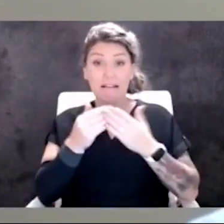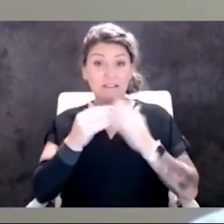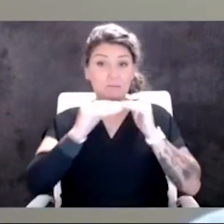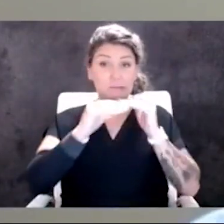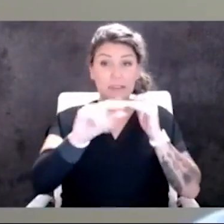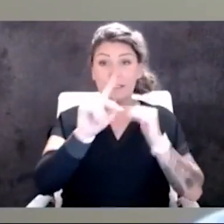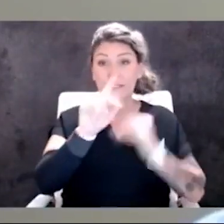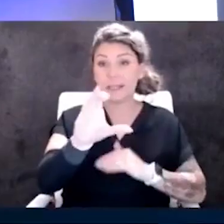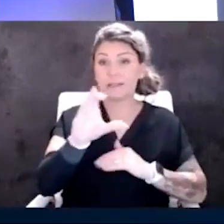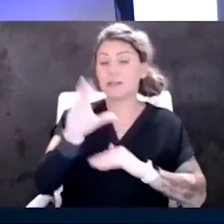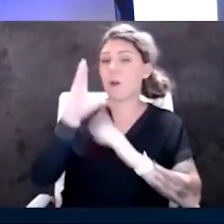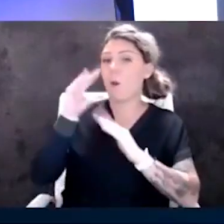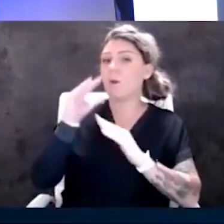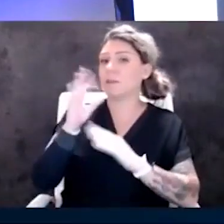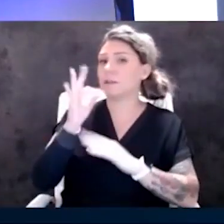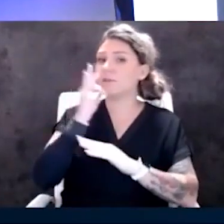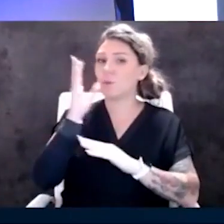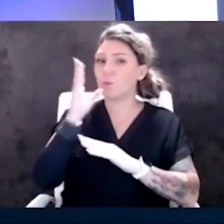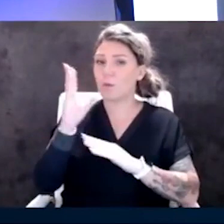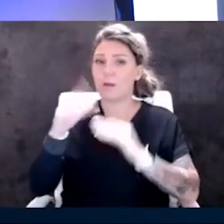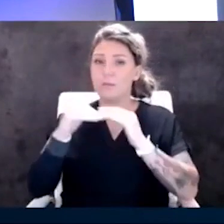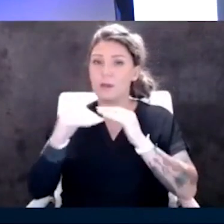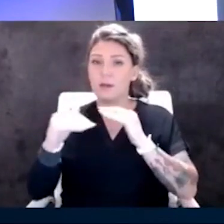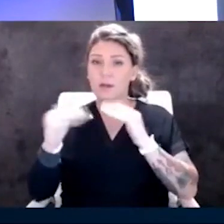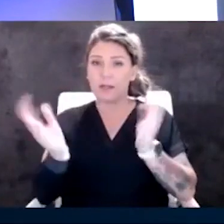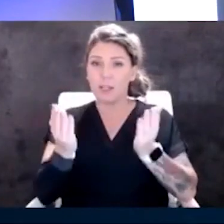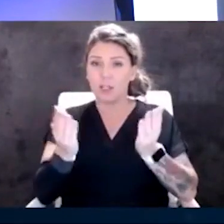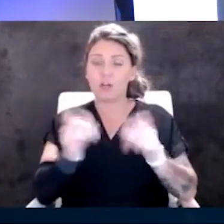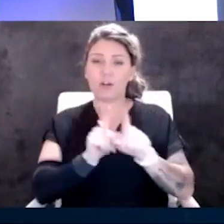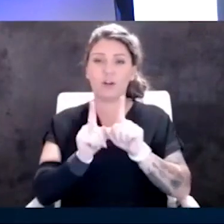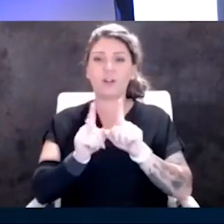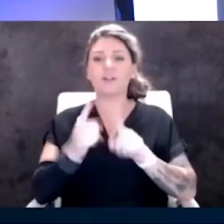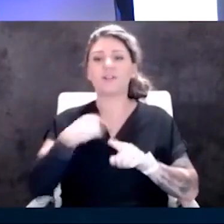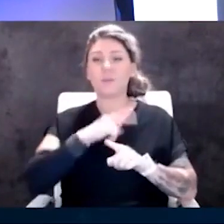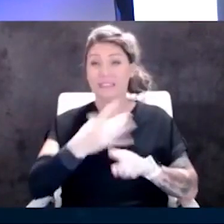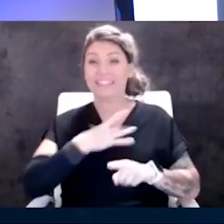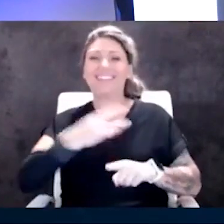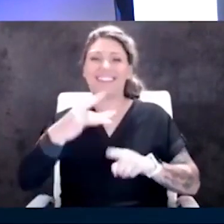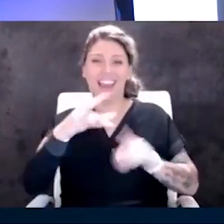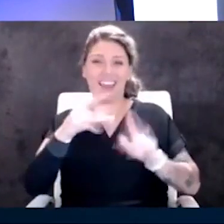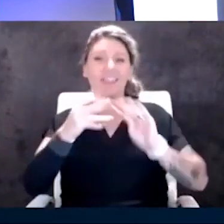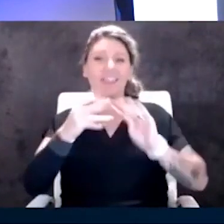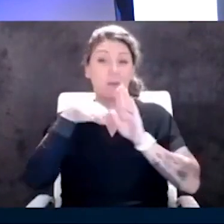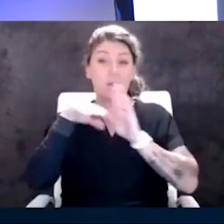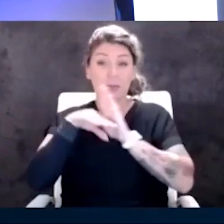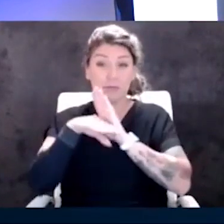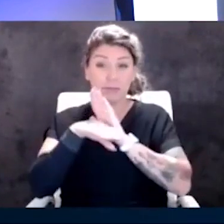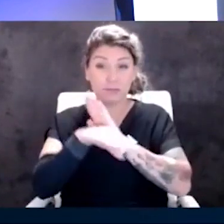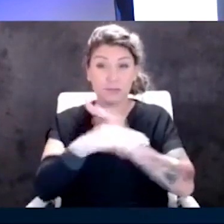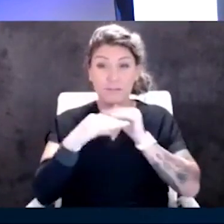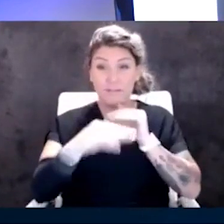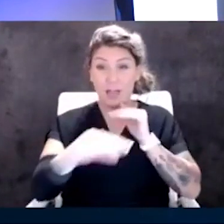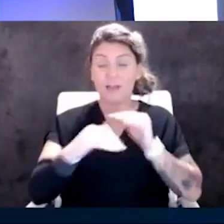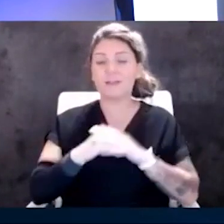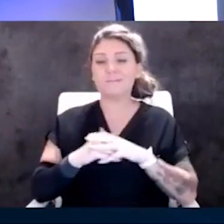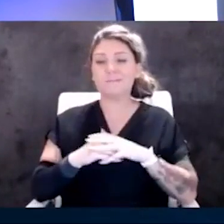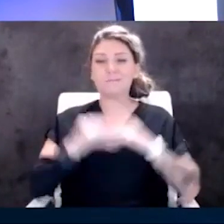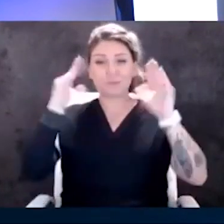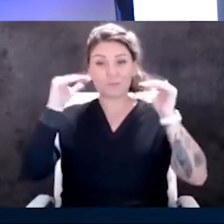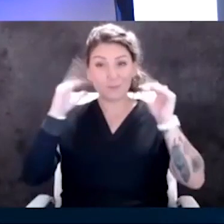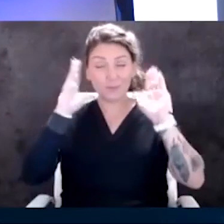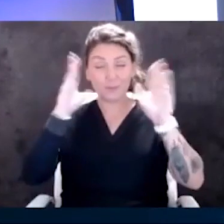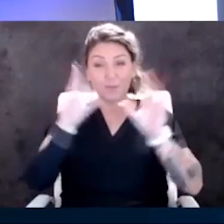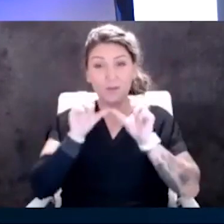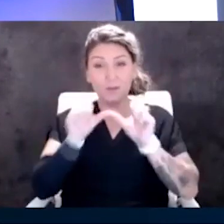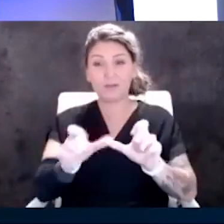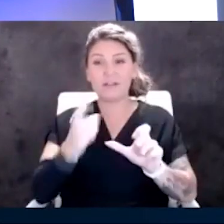now. Yeah, we do like the flattening falling numbers. Those are great things, and hopefully they'll continue to fall. I'm a little nervous